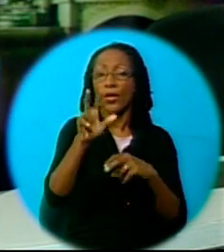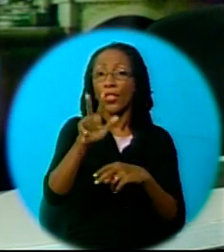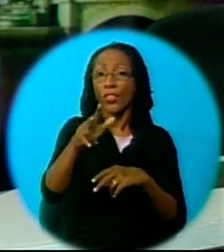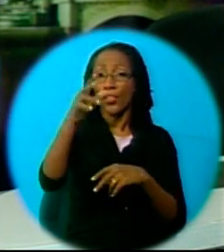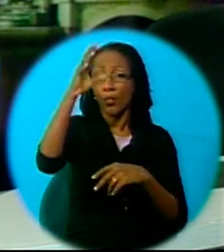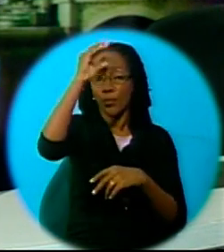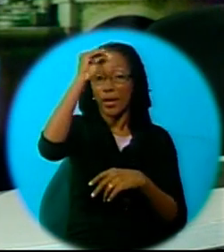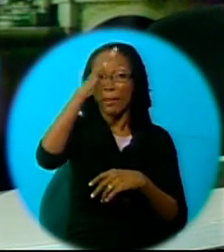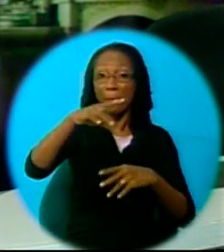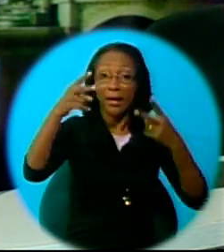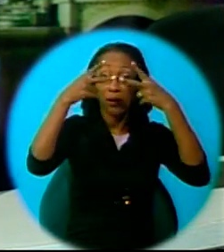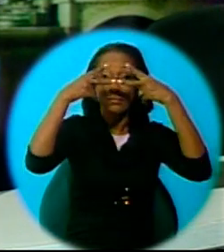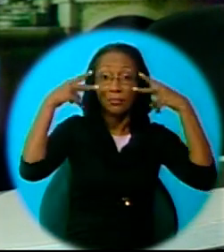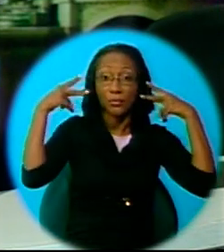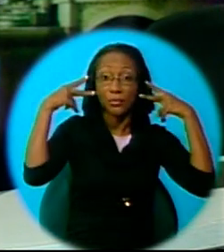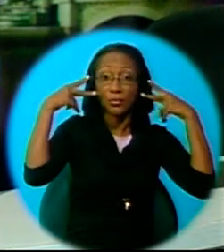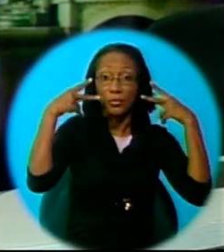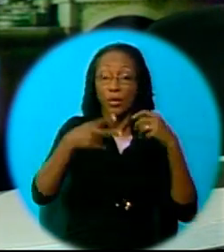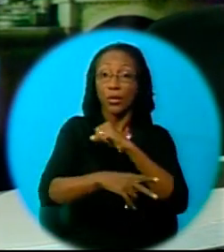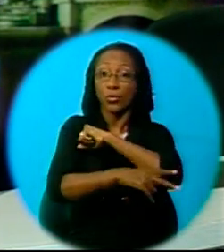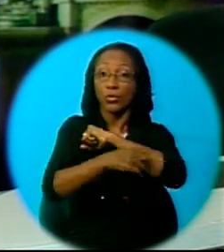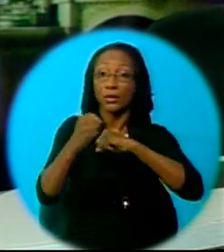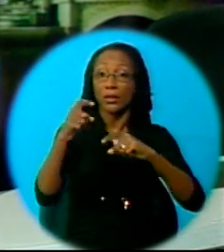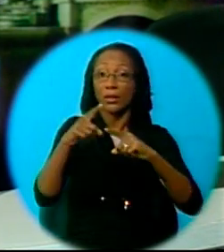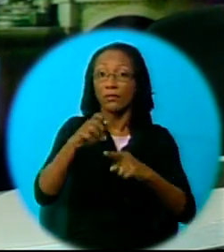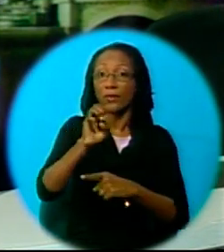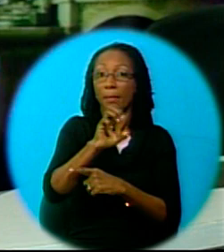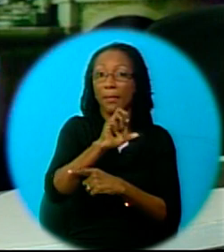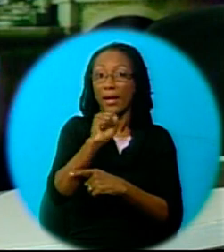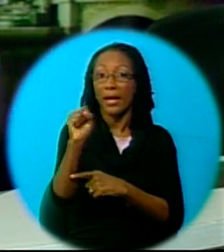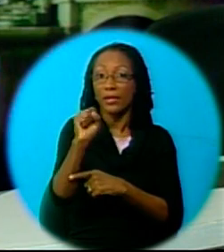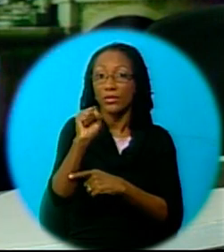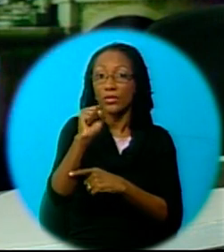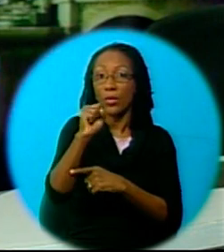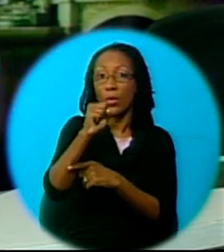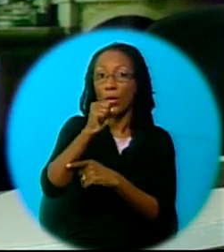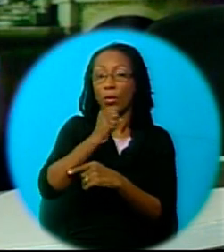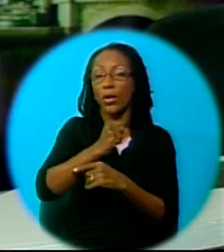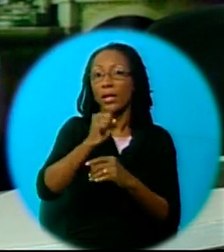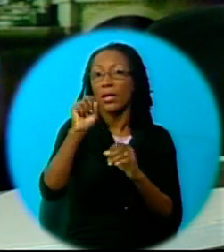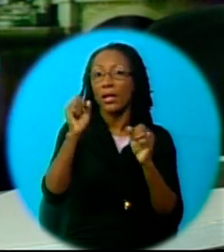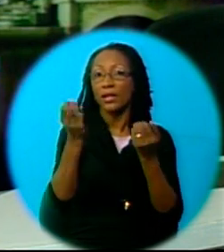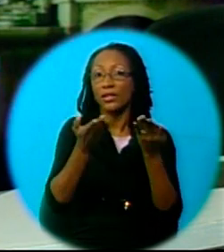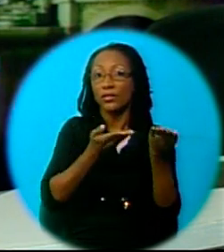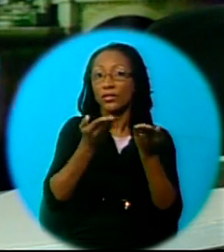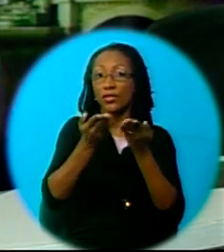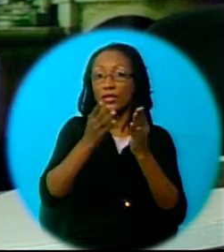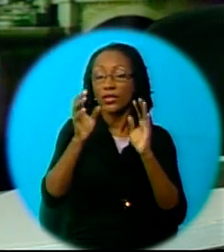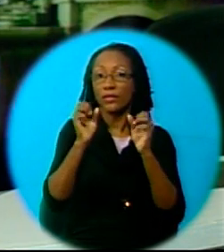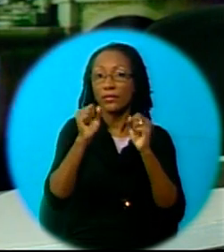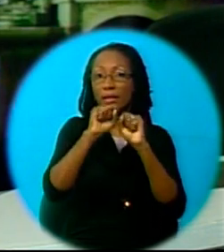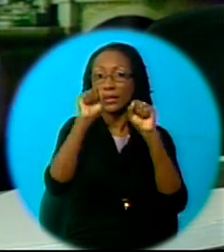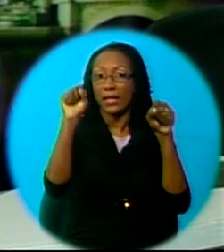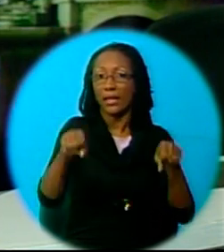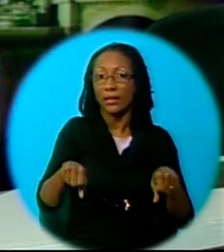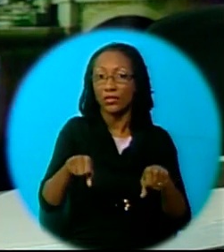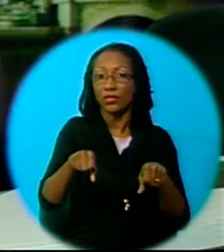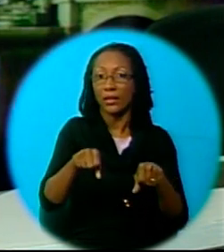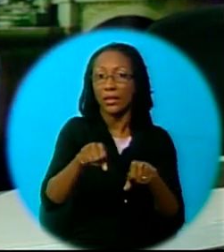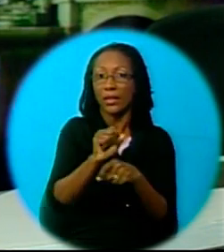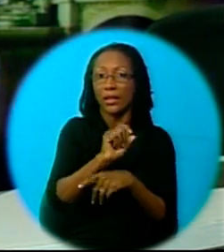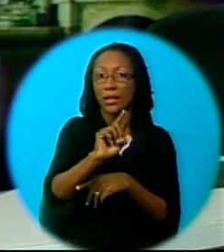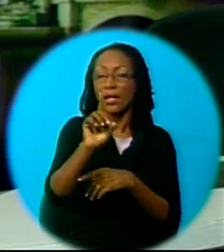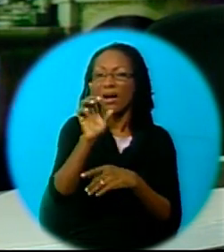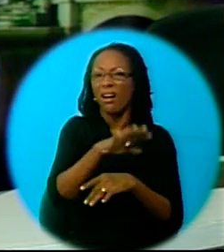who reportedly robbed the Esso Paynes Bay service station this morning. Lawmen say around 5 a.m. the men, one armed